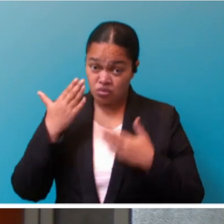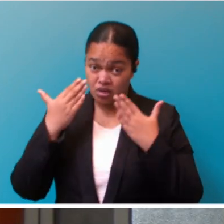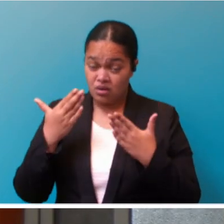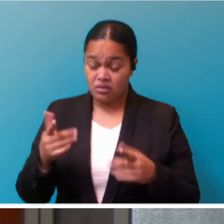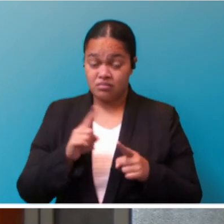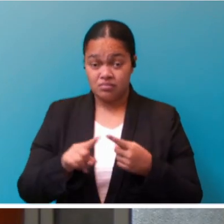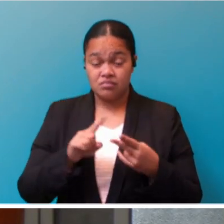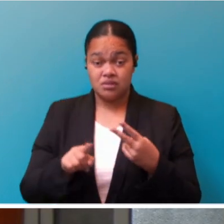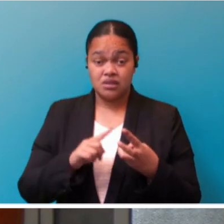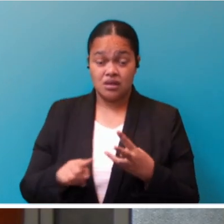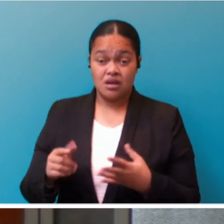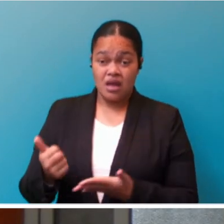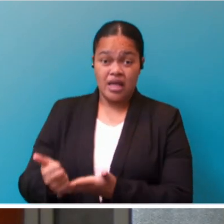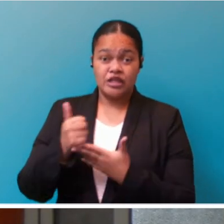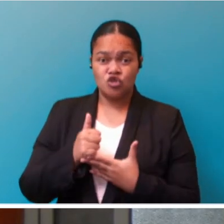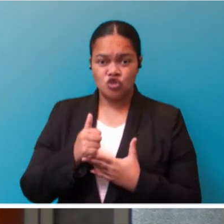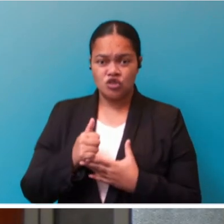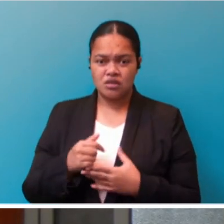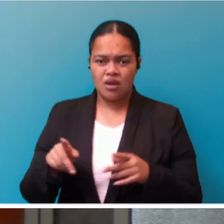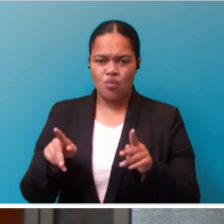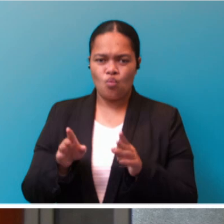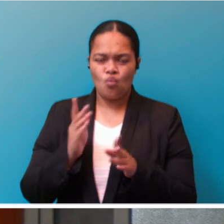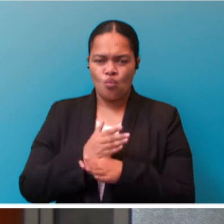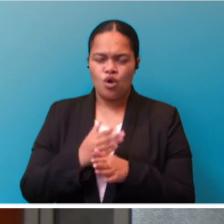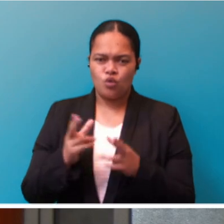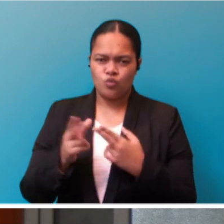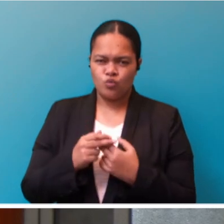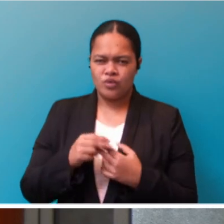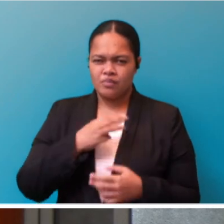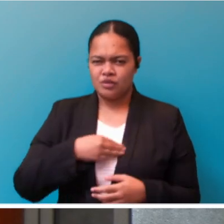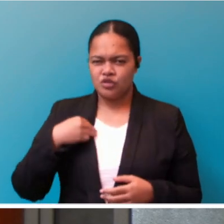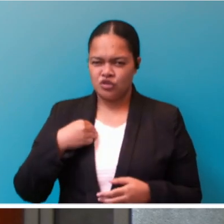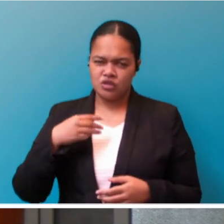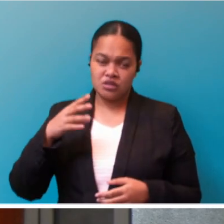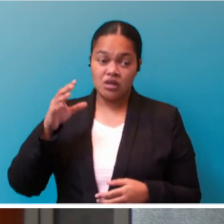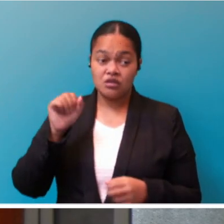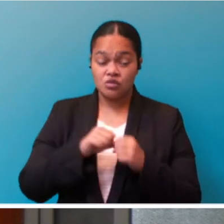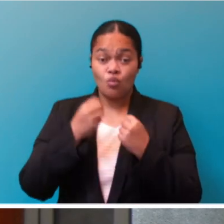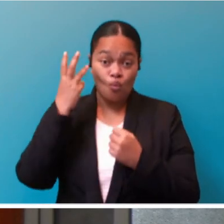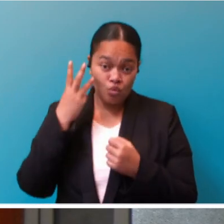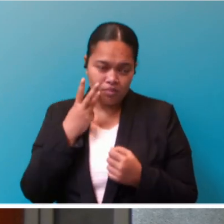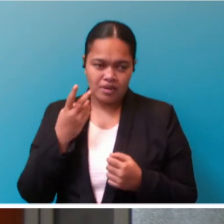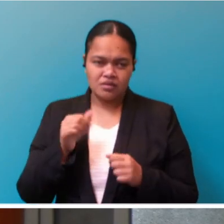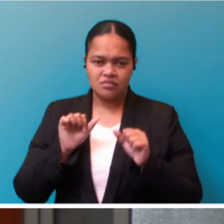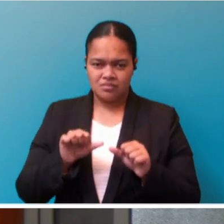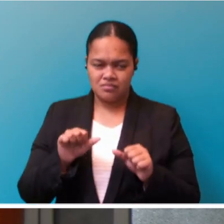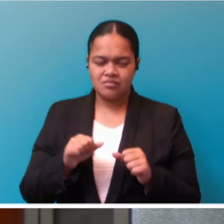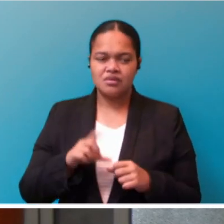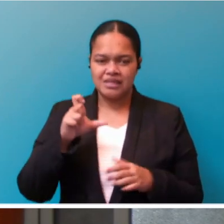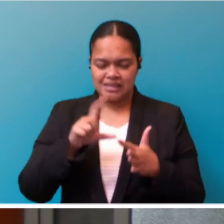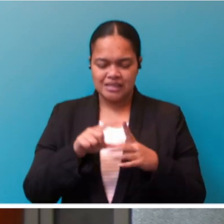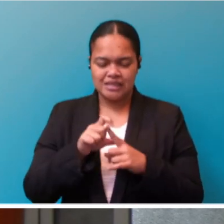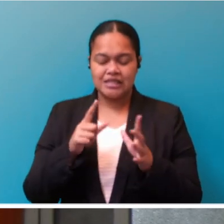various agencies that worked in partnership with the Ministry of Women, Children and Social Protection to host the historic Pacific CEDAW